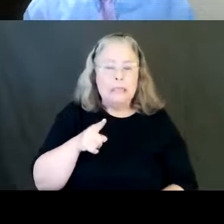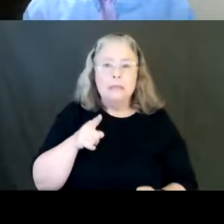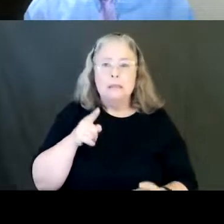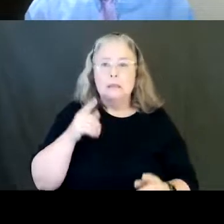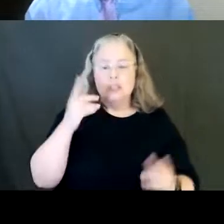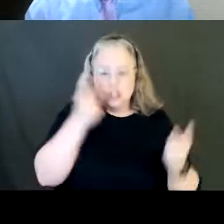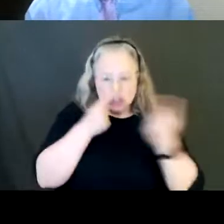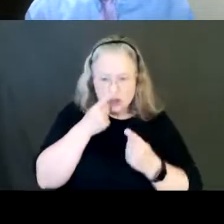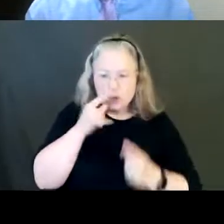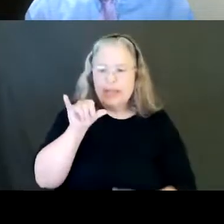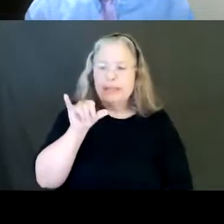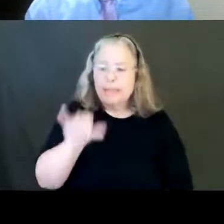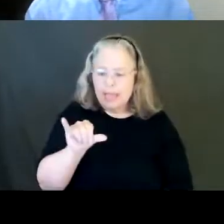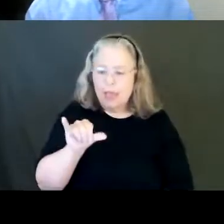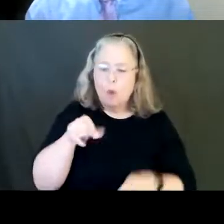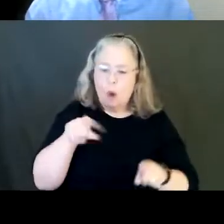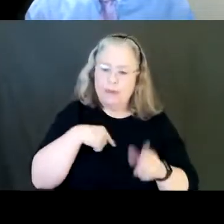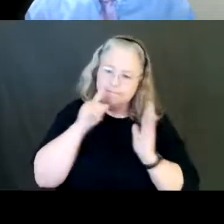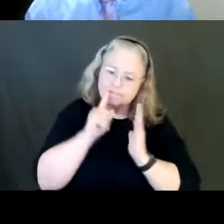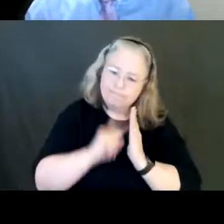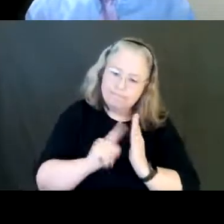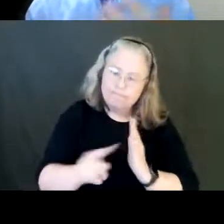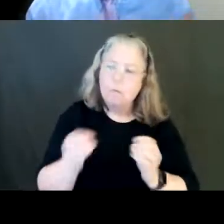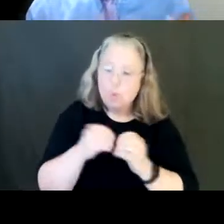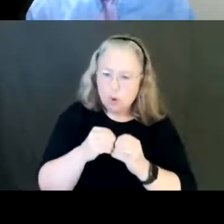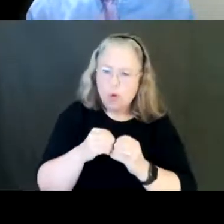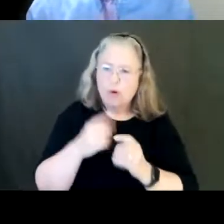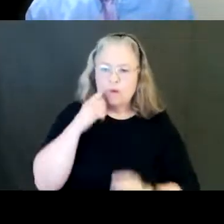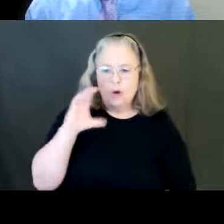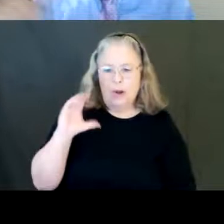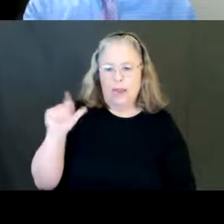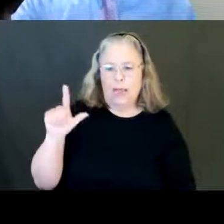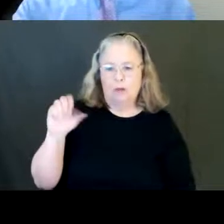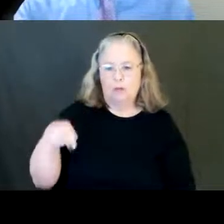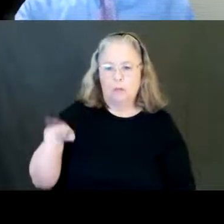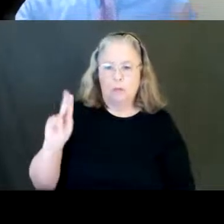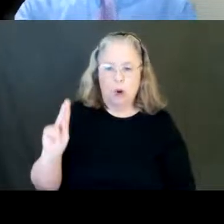into consideration as we explore further for Calspark.